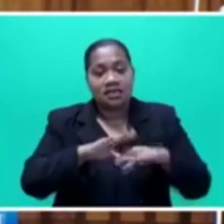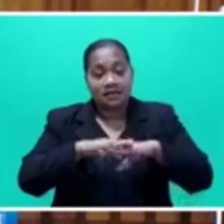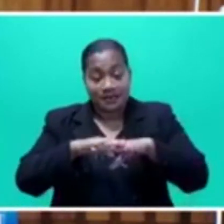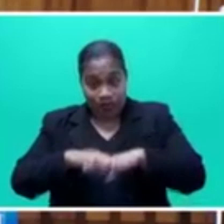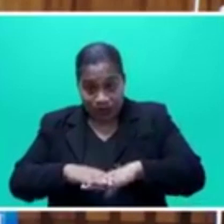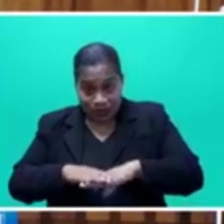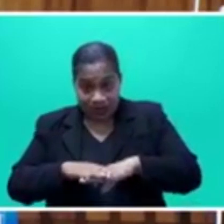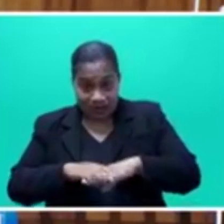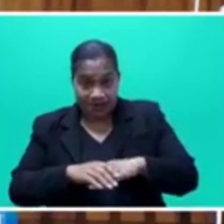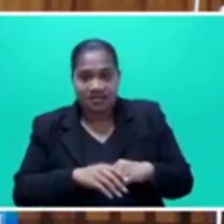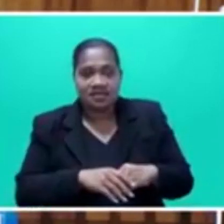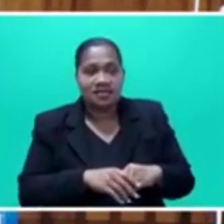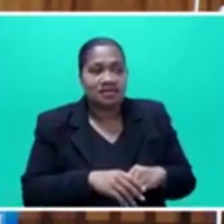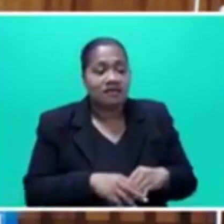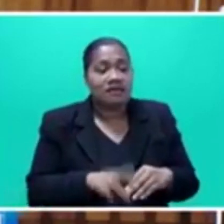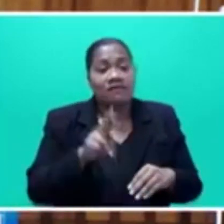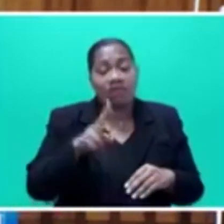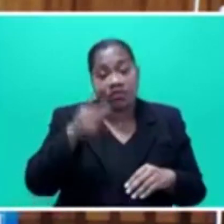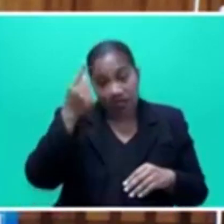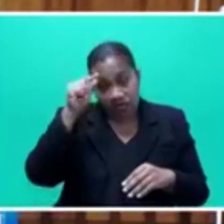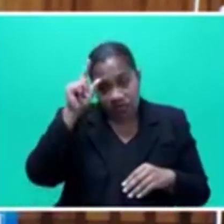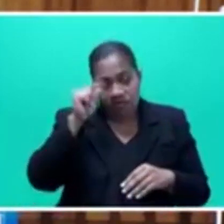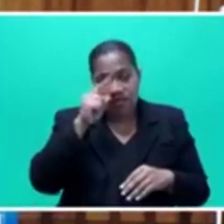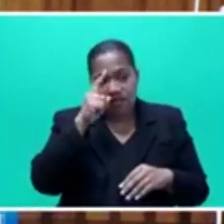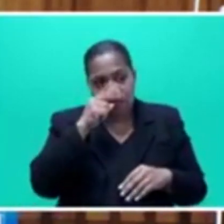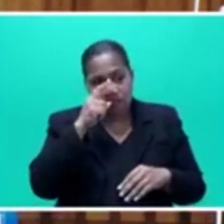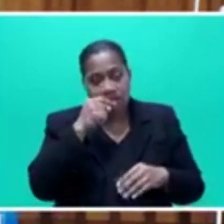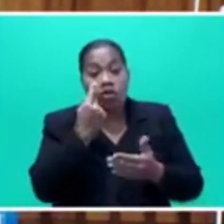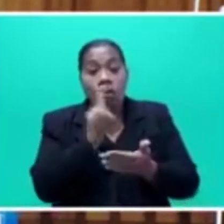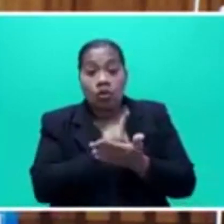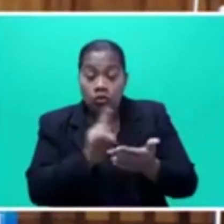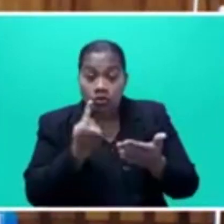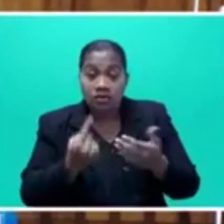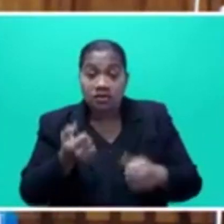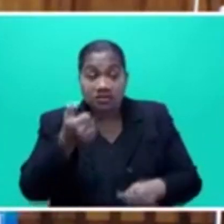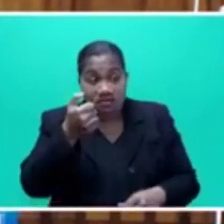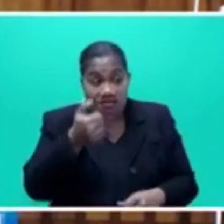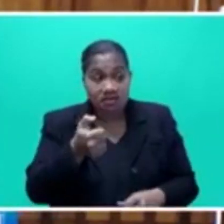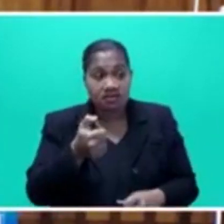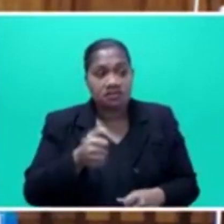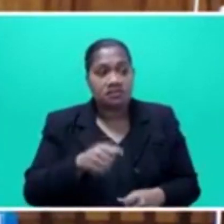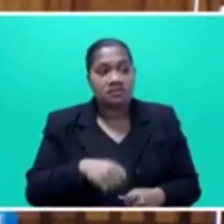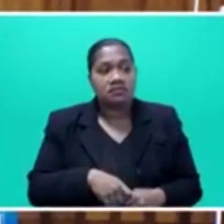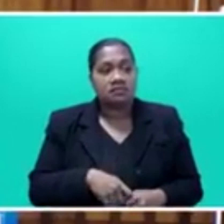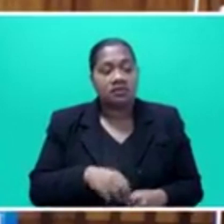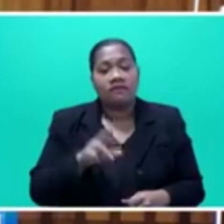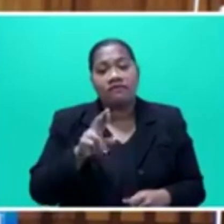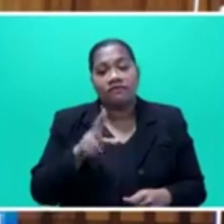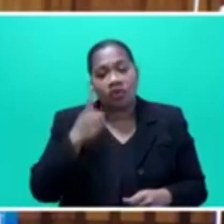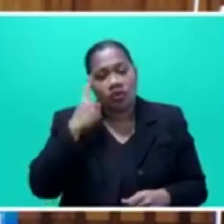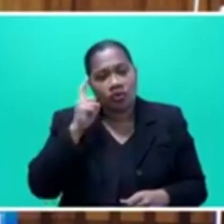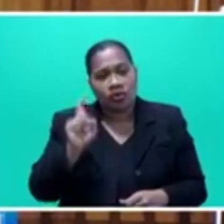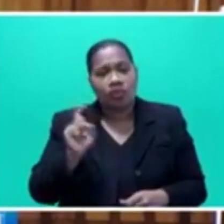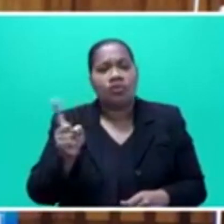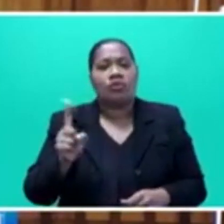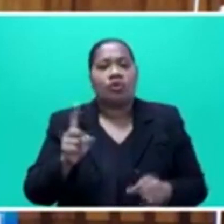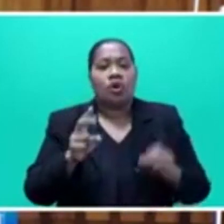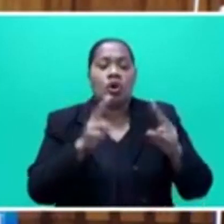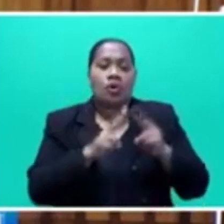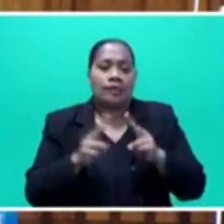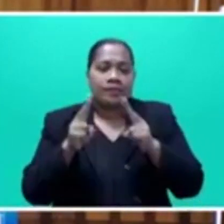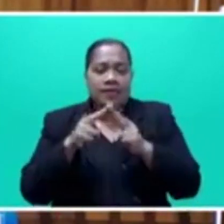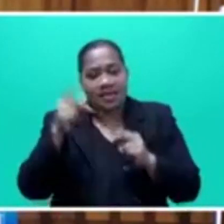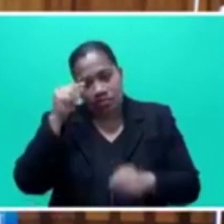23 communal seats reserved for the Itauke people, only 6 were actually for what we call urban Itauke people. Even though